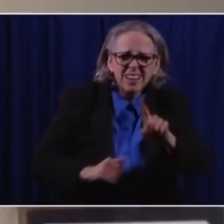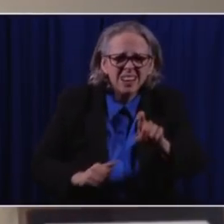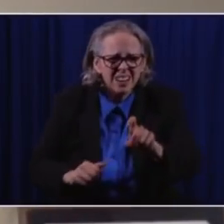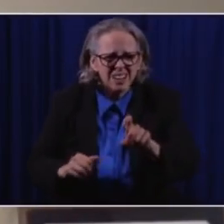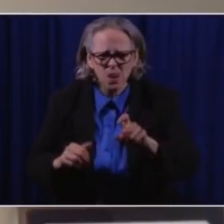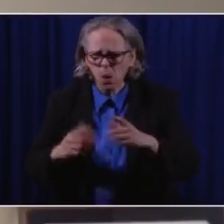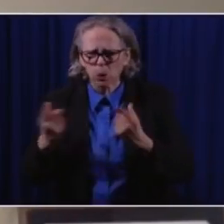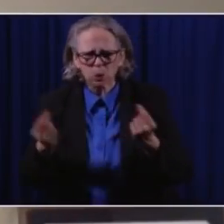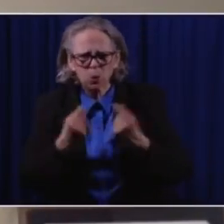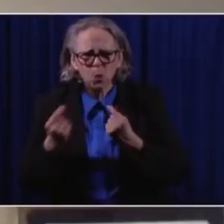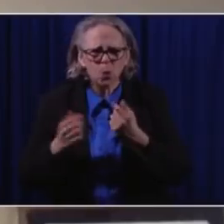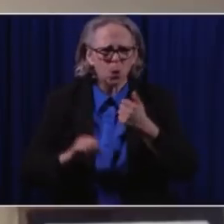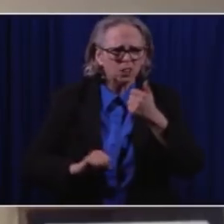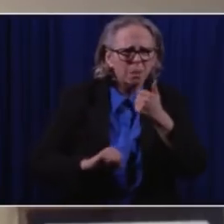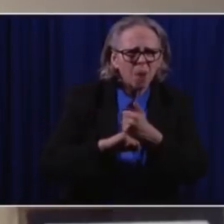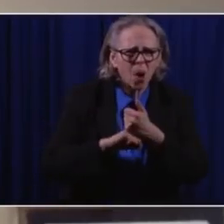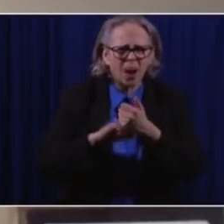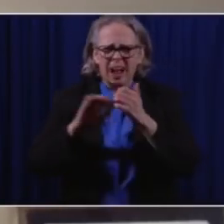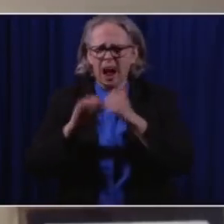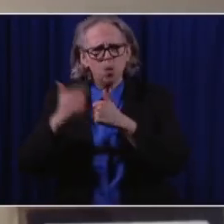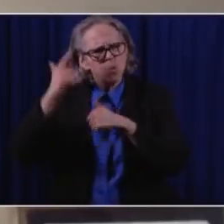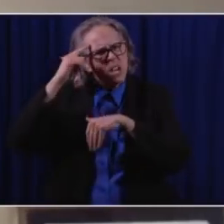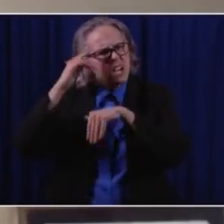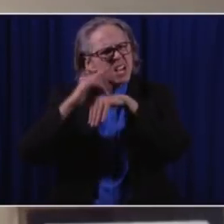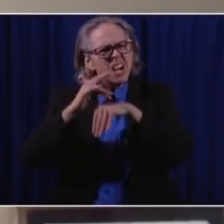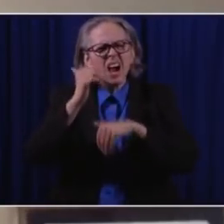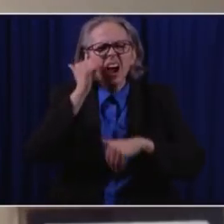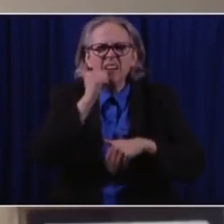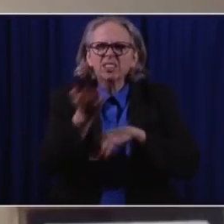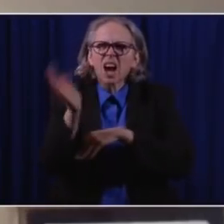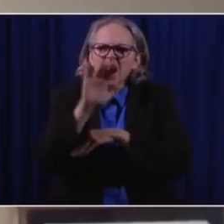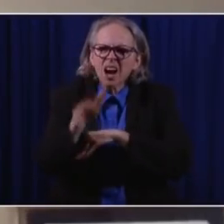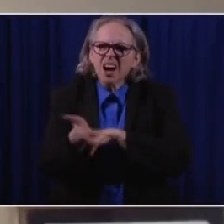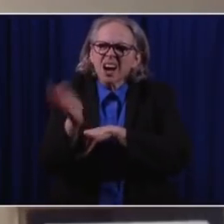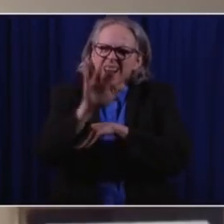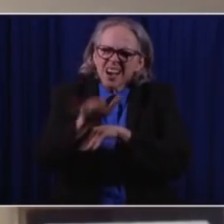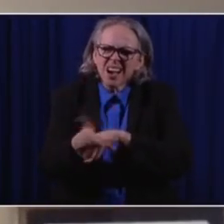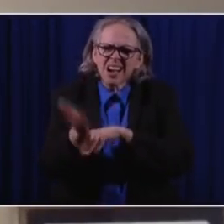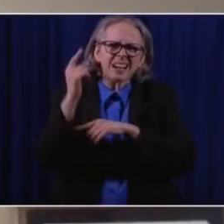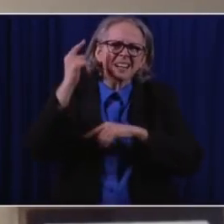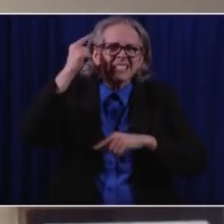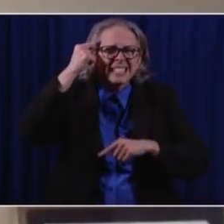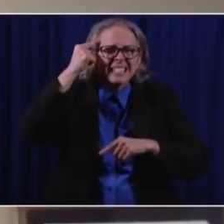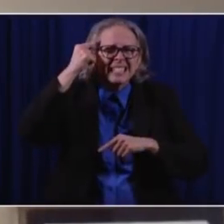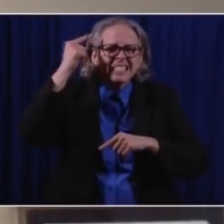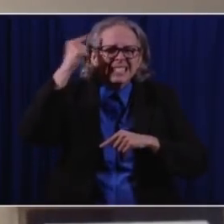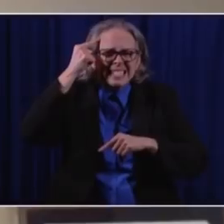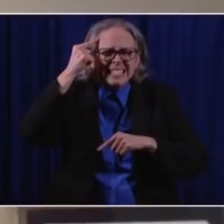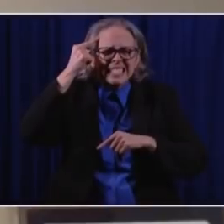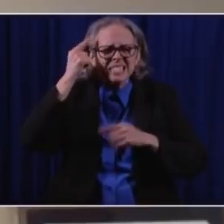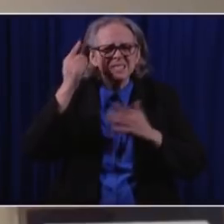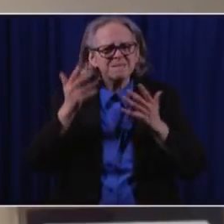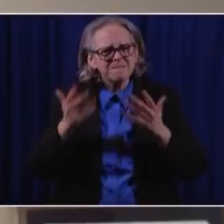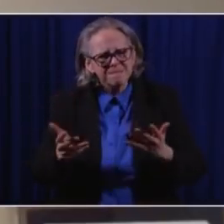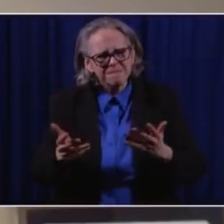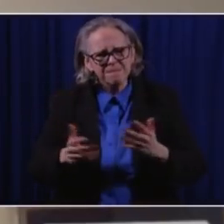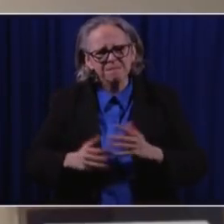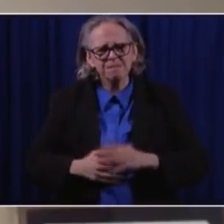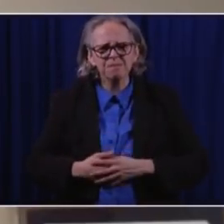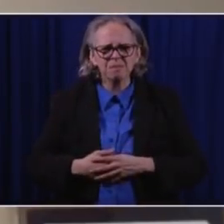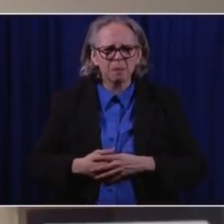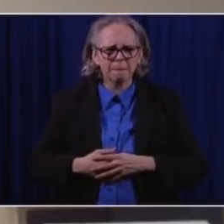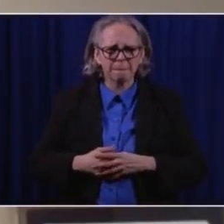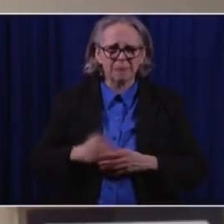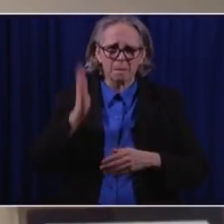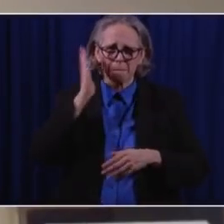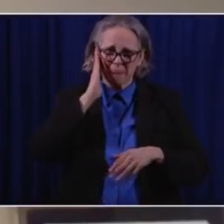support to those who are caring for our patients and the people who support them? The answer to beds and staff, both of